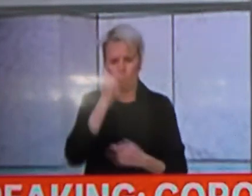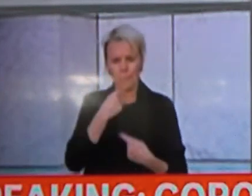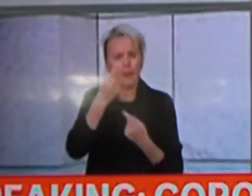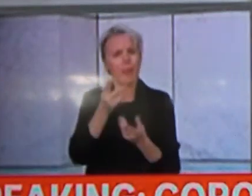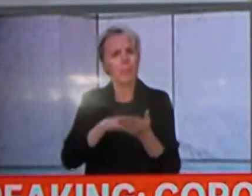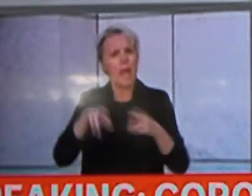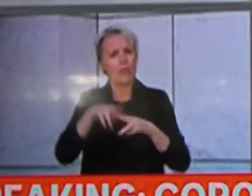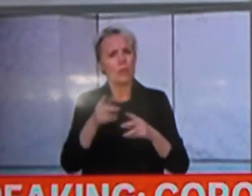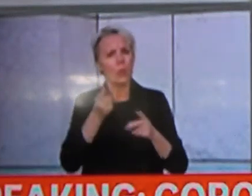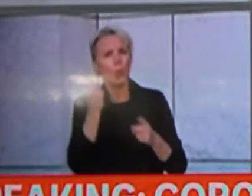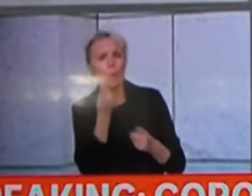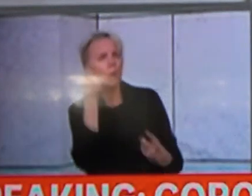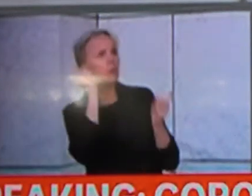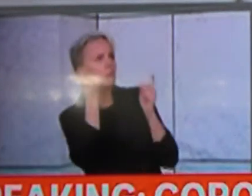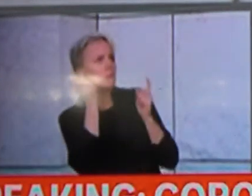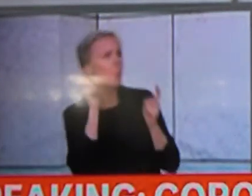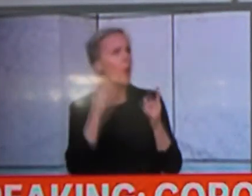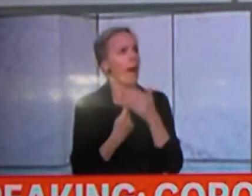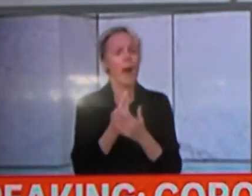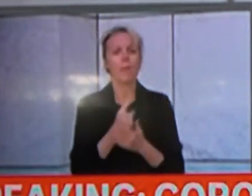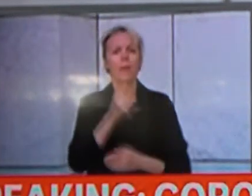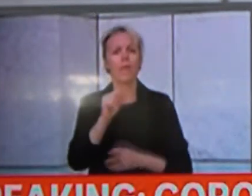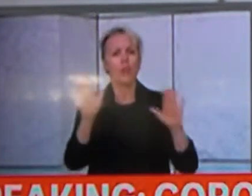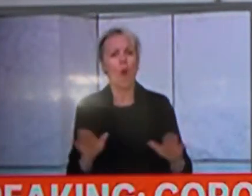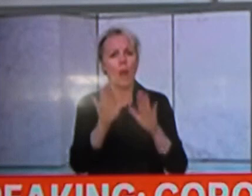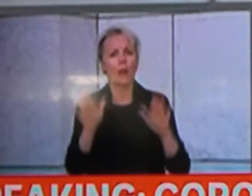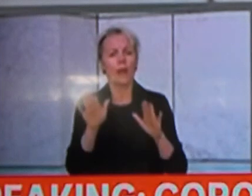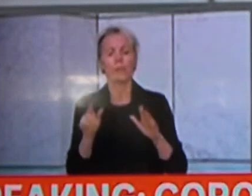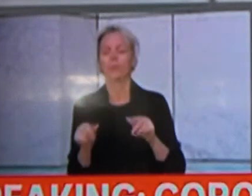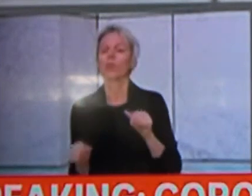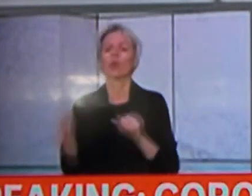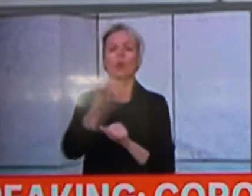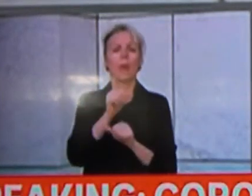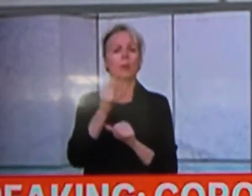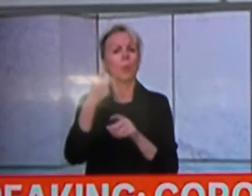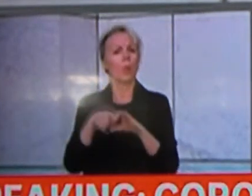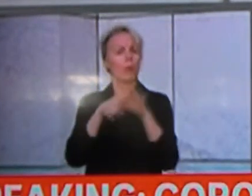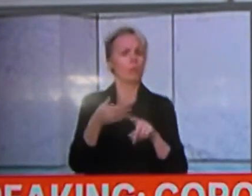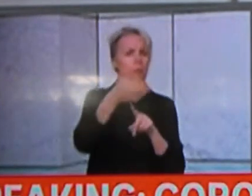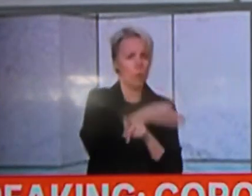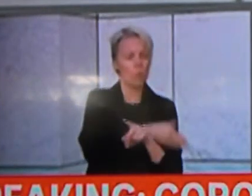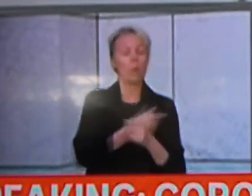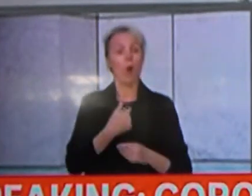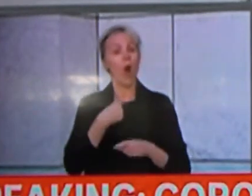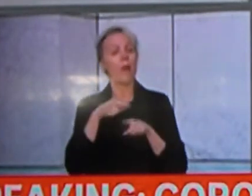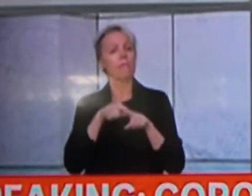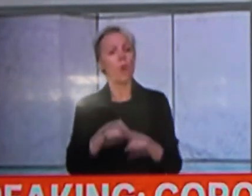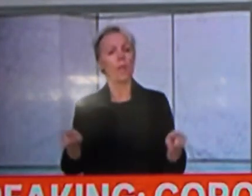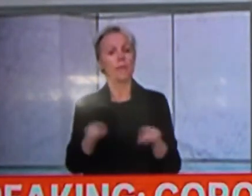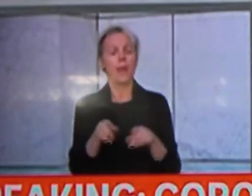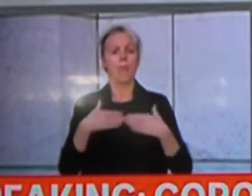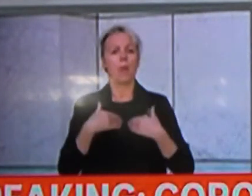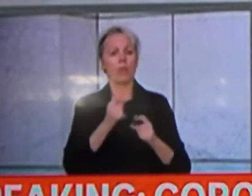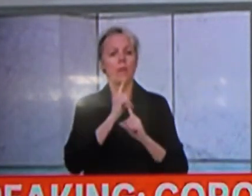schools will remain open after the school holiday? Just in relation to the last question, I can assure everybody that I've been following the same health